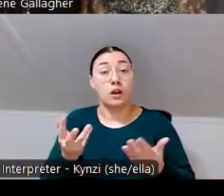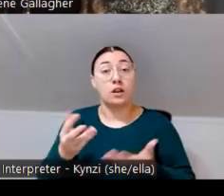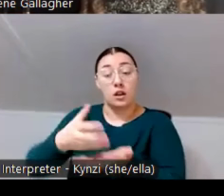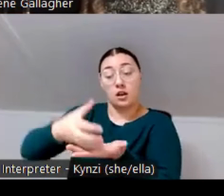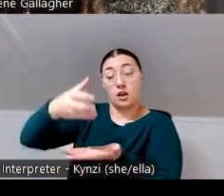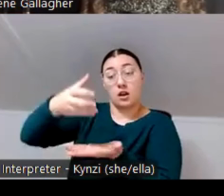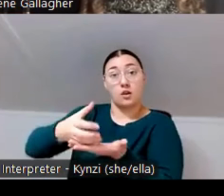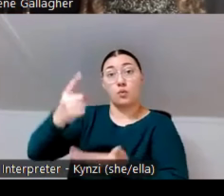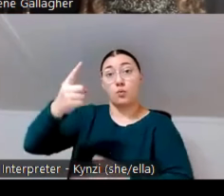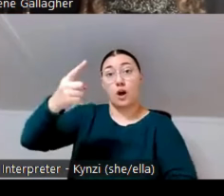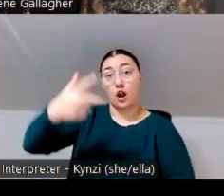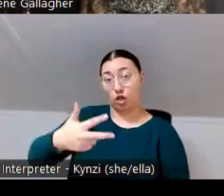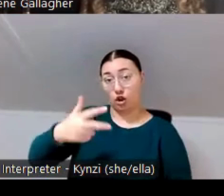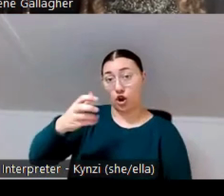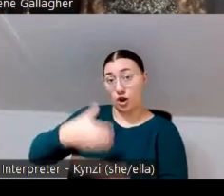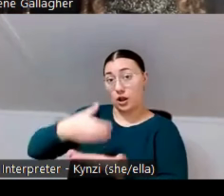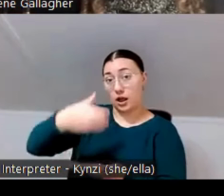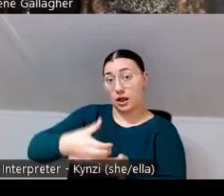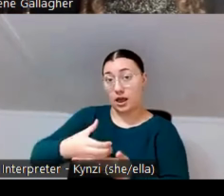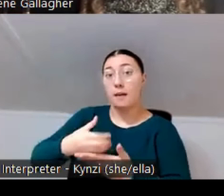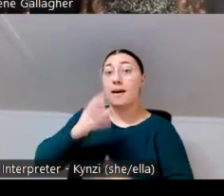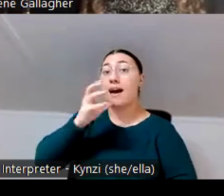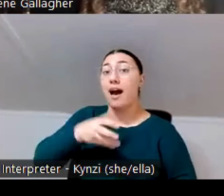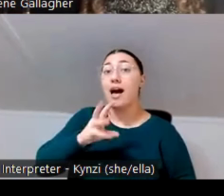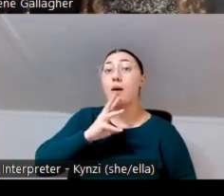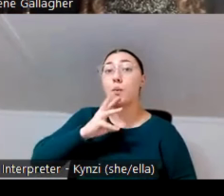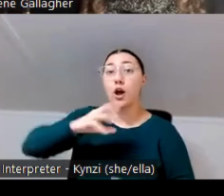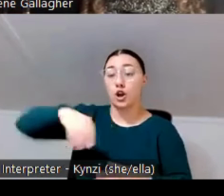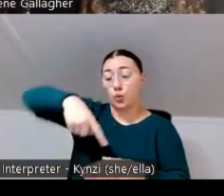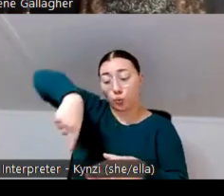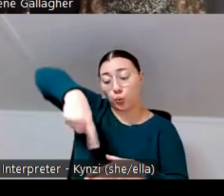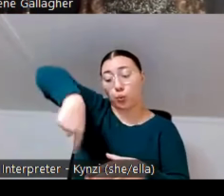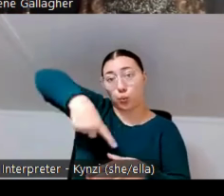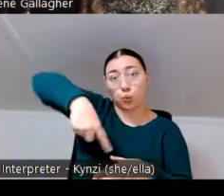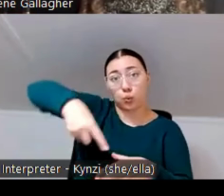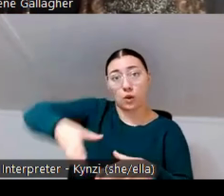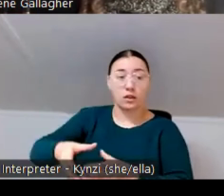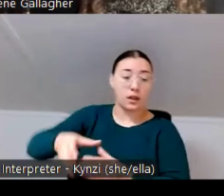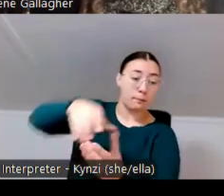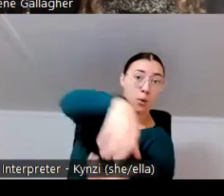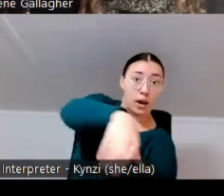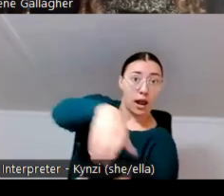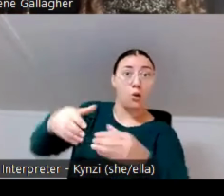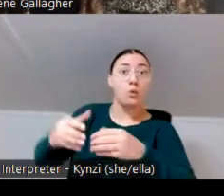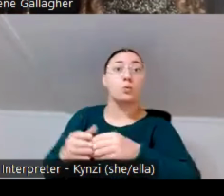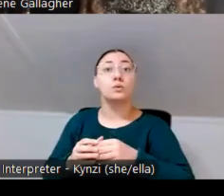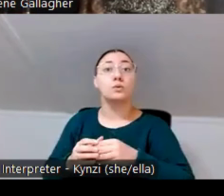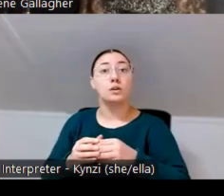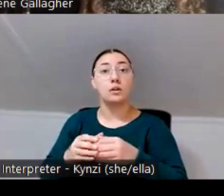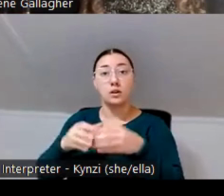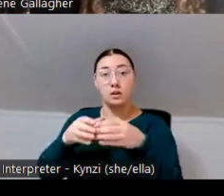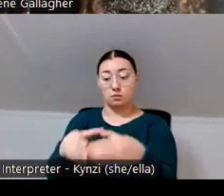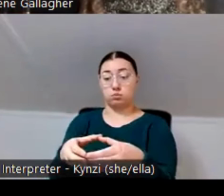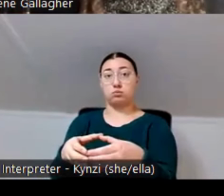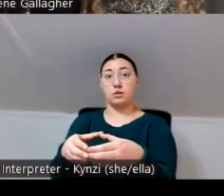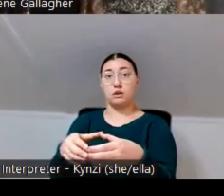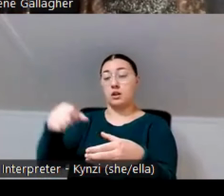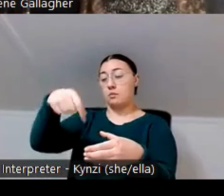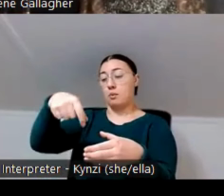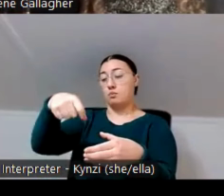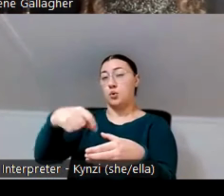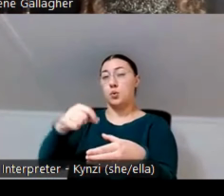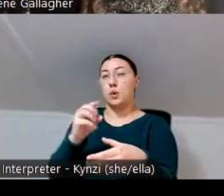water, swirl the water around, and then pour it out. Then add a few drops of